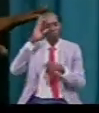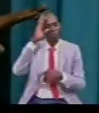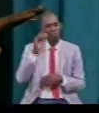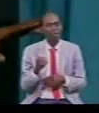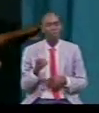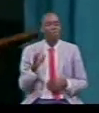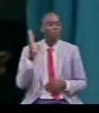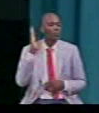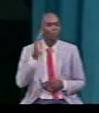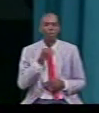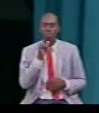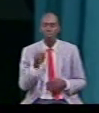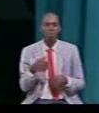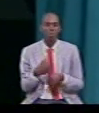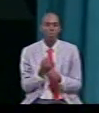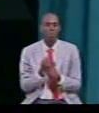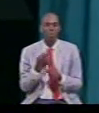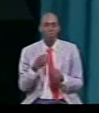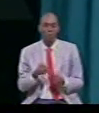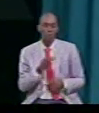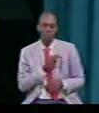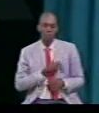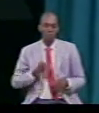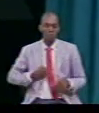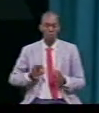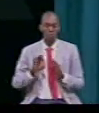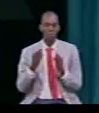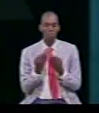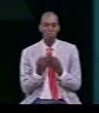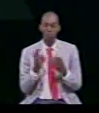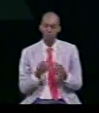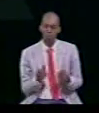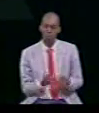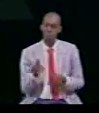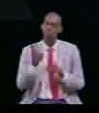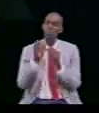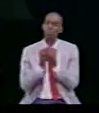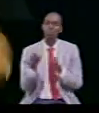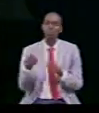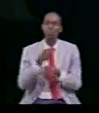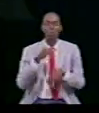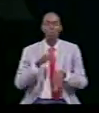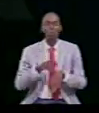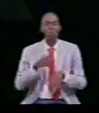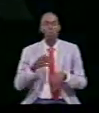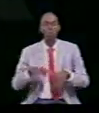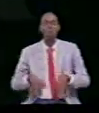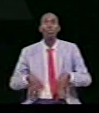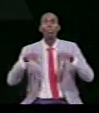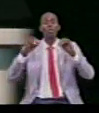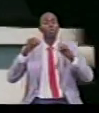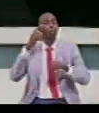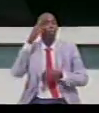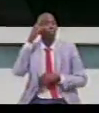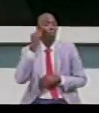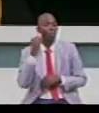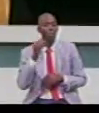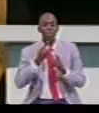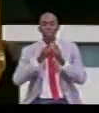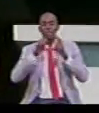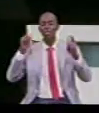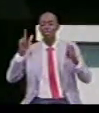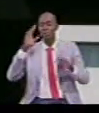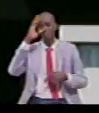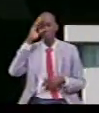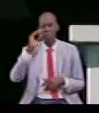of his family go with him in the rapture. Moses, a great man, he could not make the members